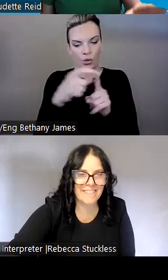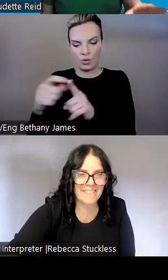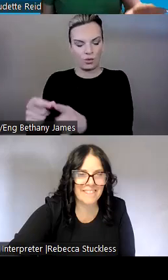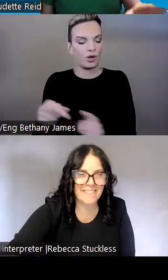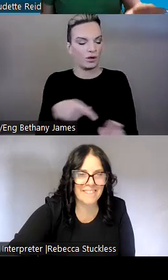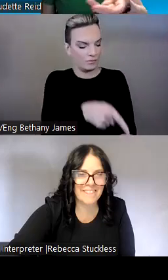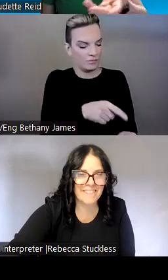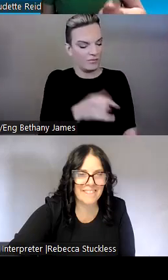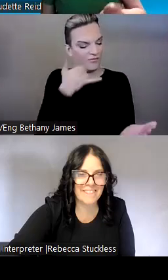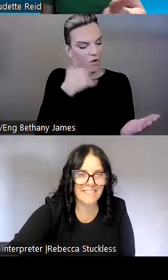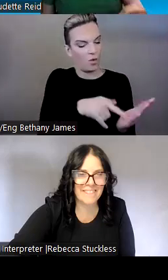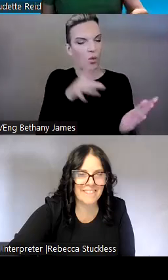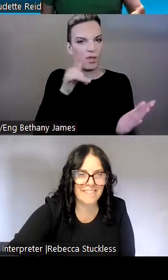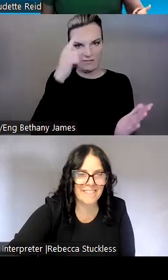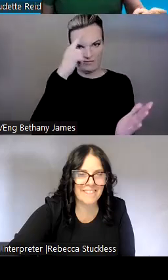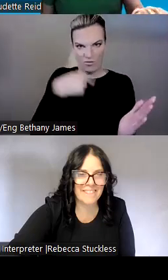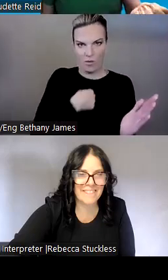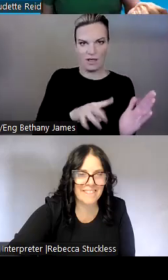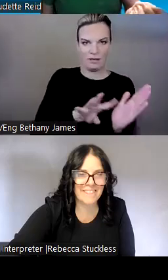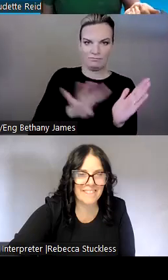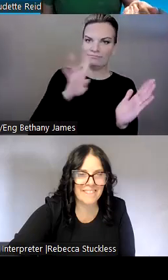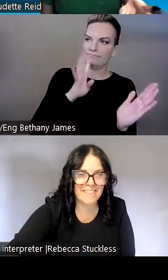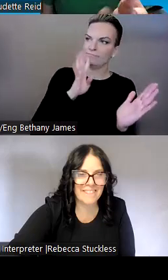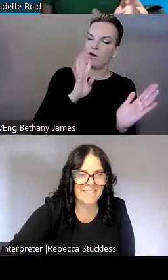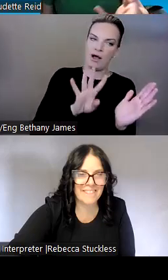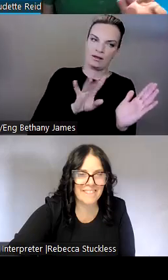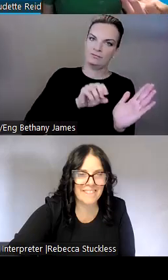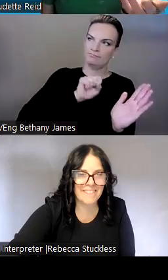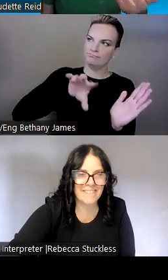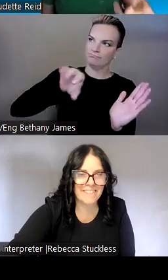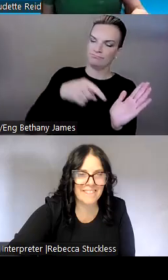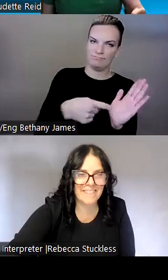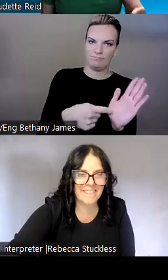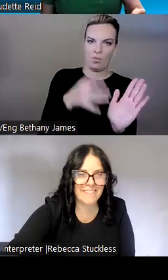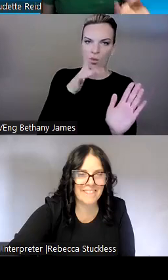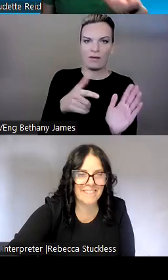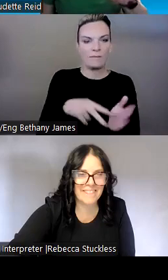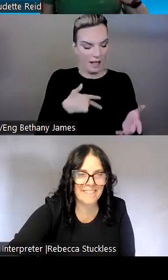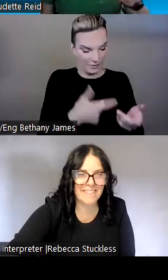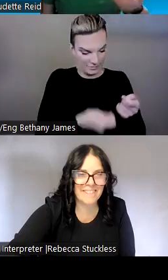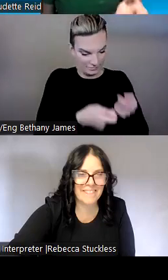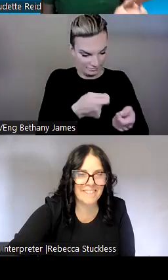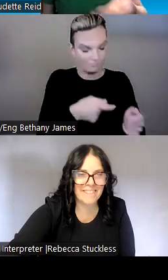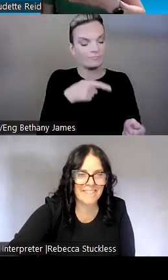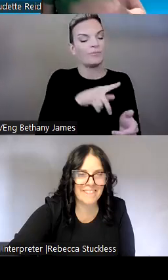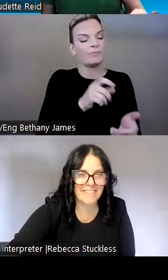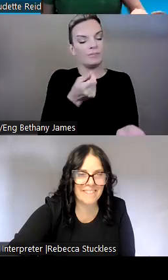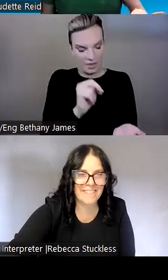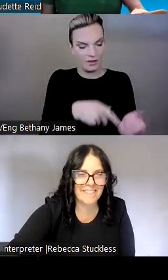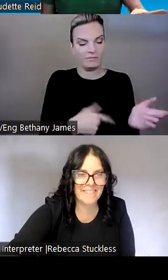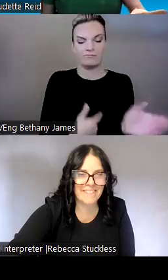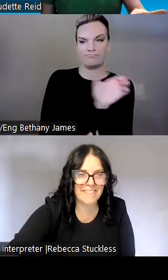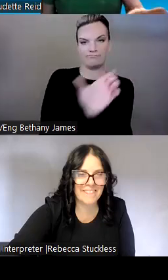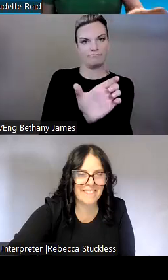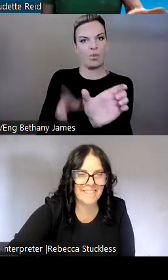it makes the phone a speech generating device. So you can use live speech when you're face-to-face